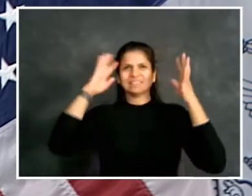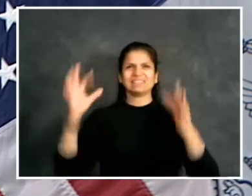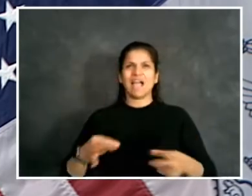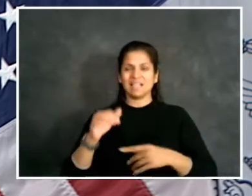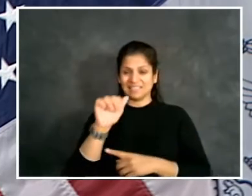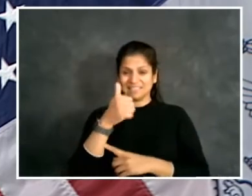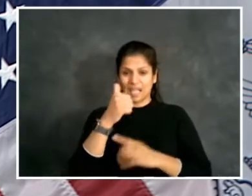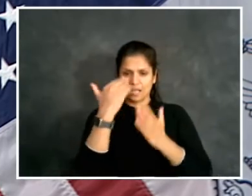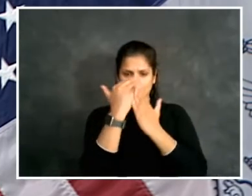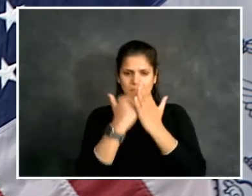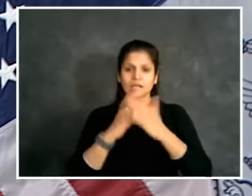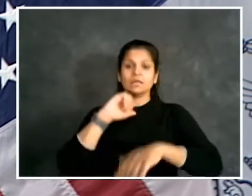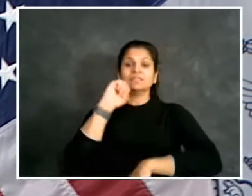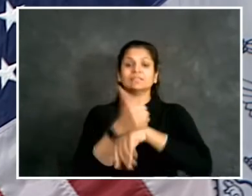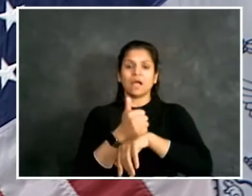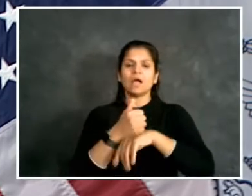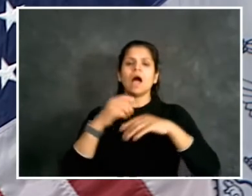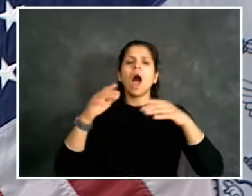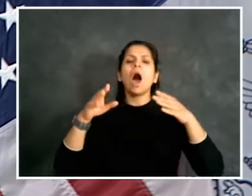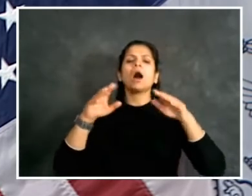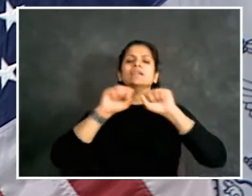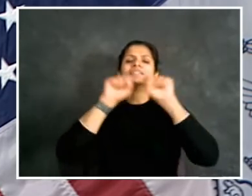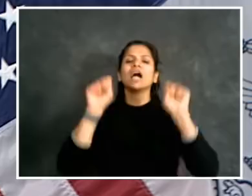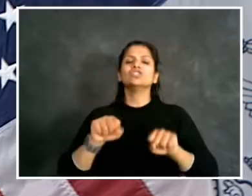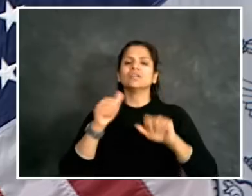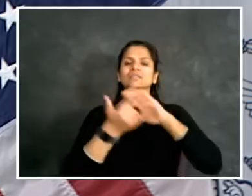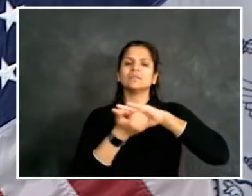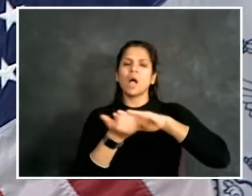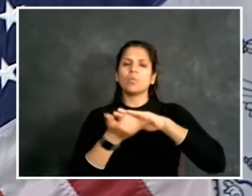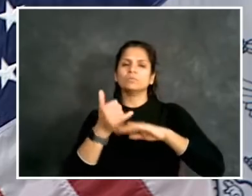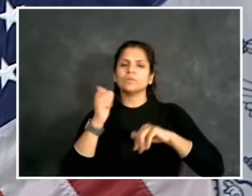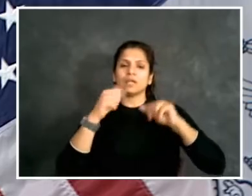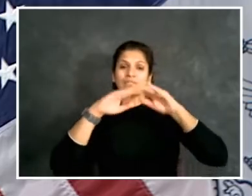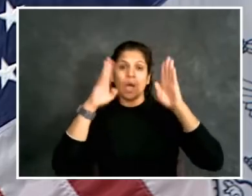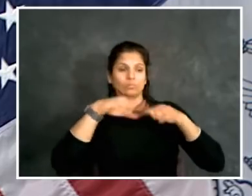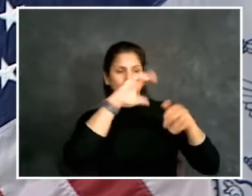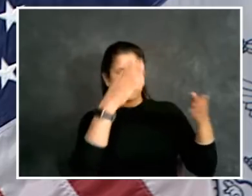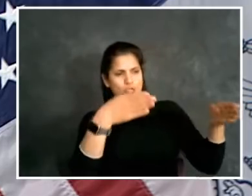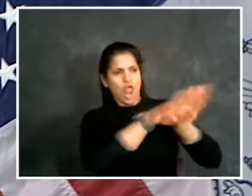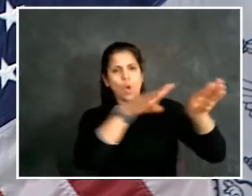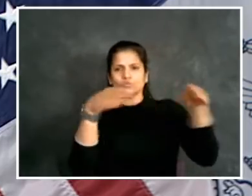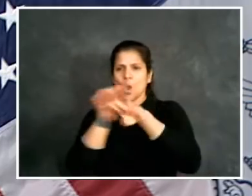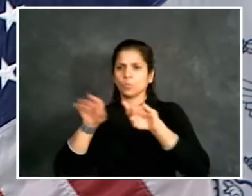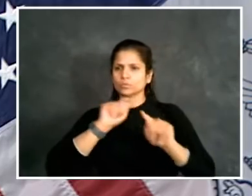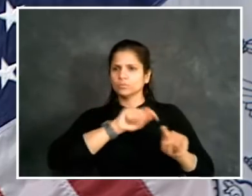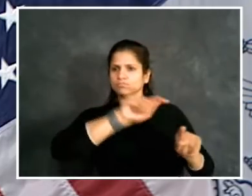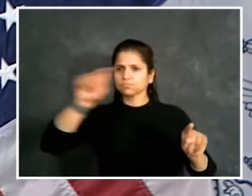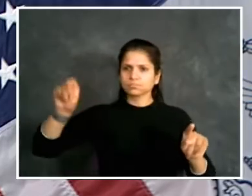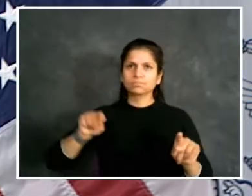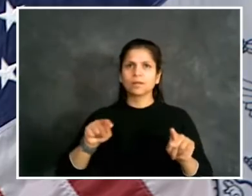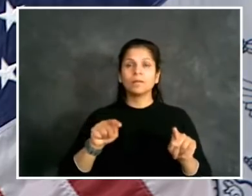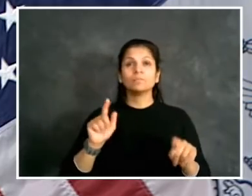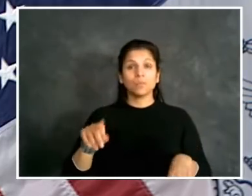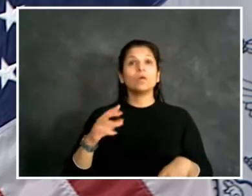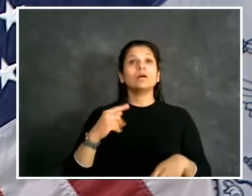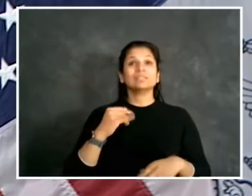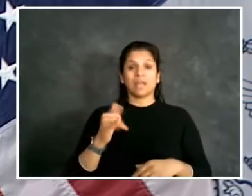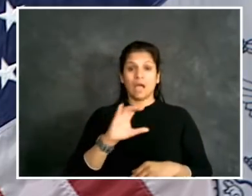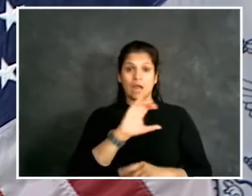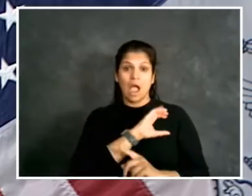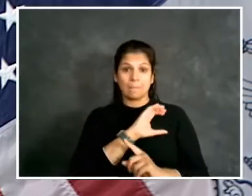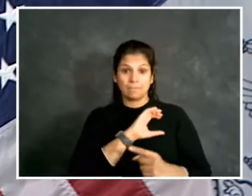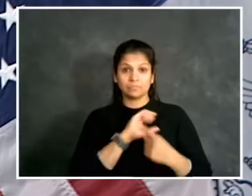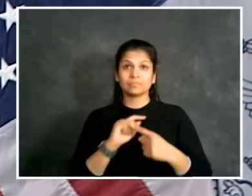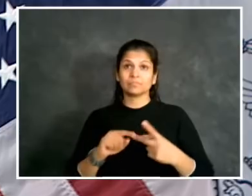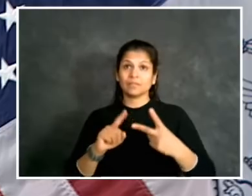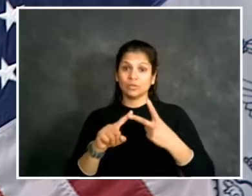surge NYPD and outreach workers to those places when the last train comes in, and deal with all homeless